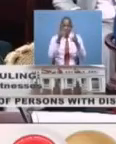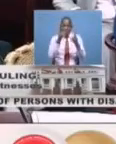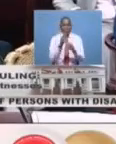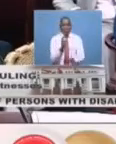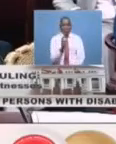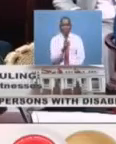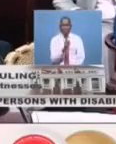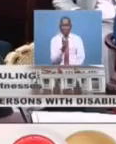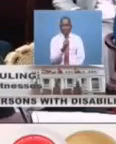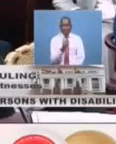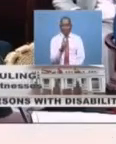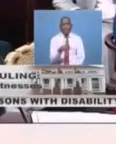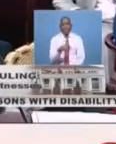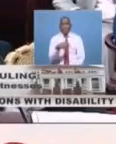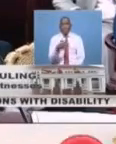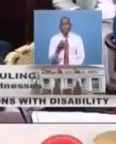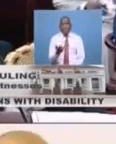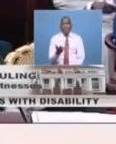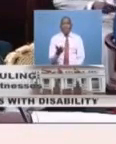And